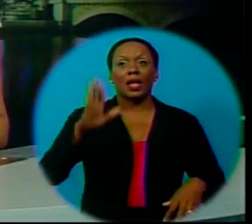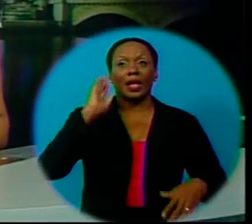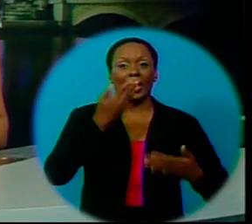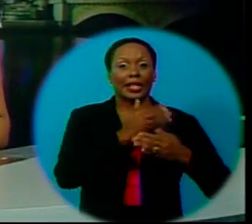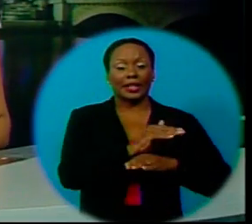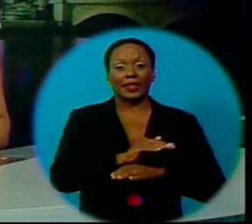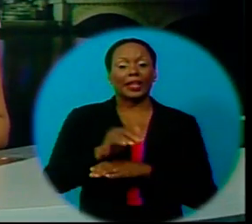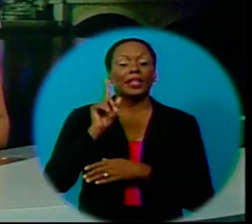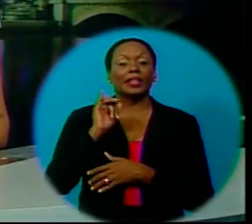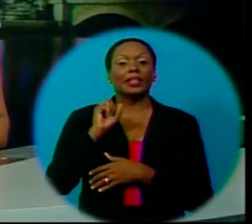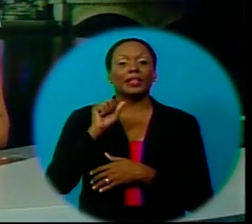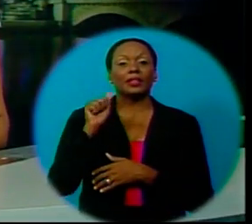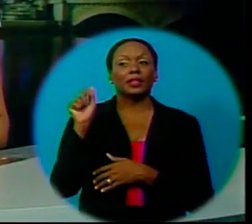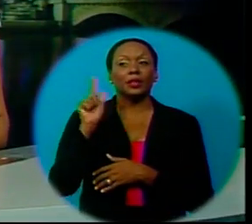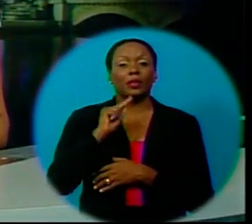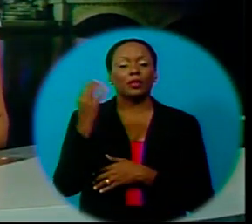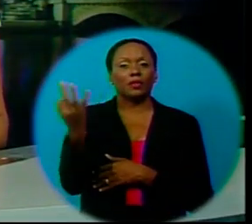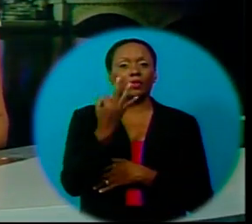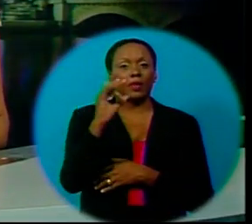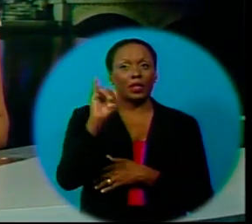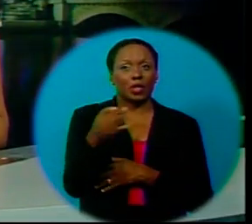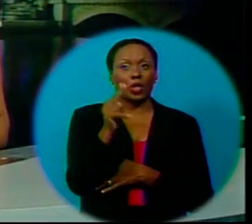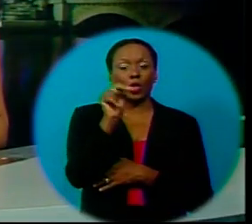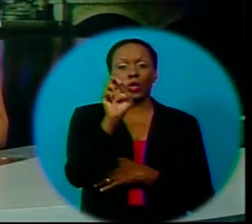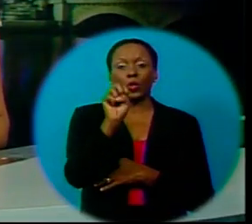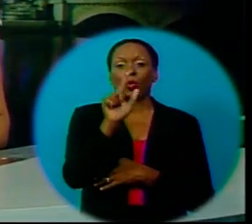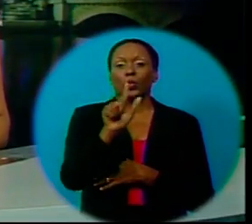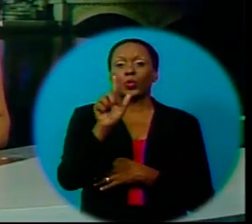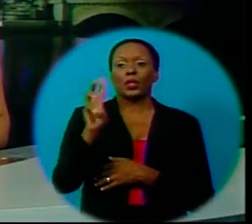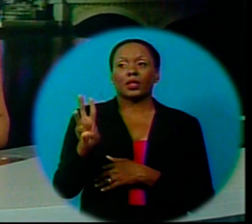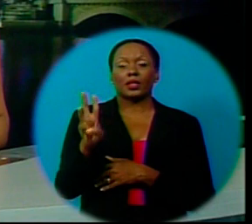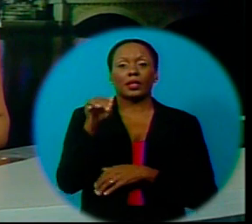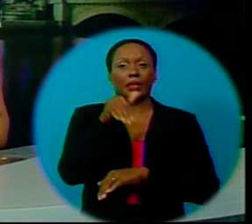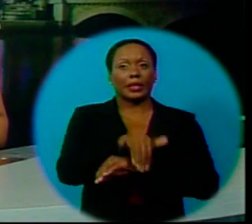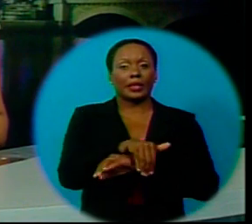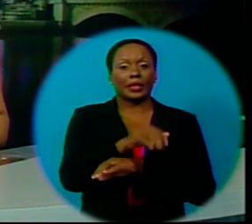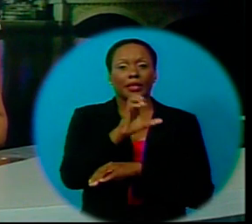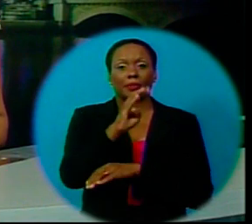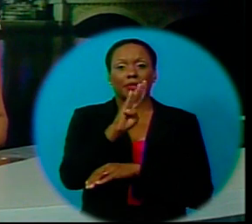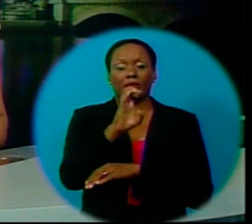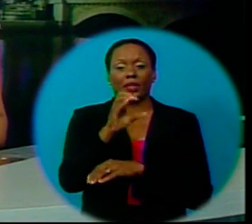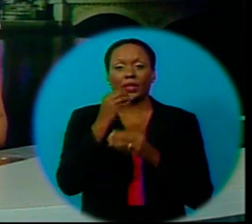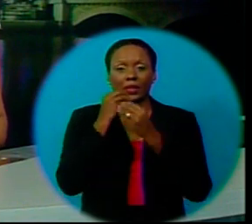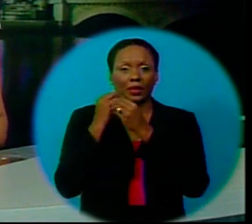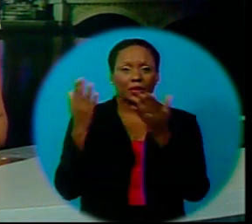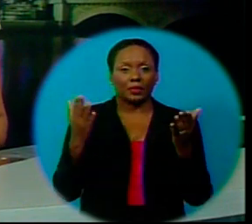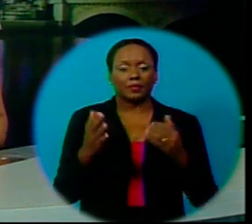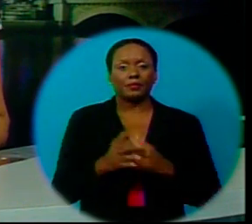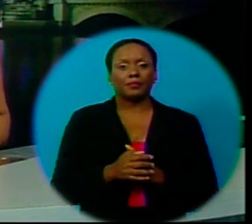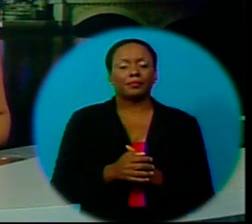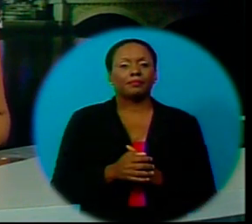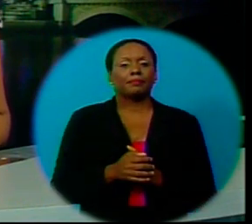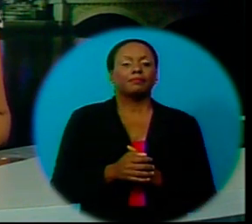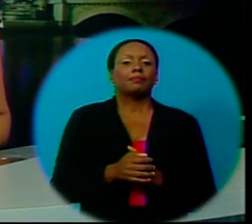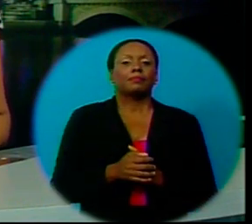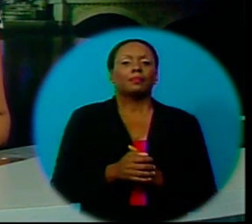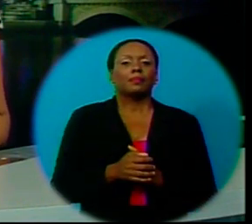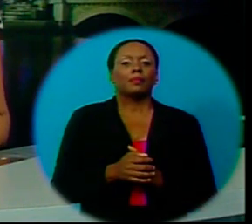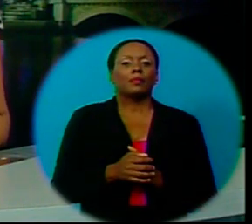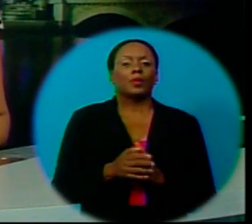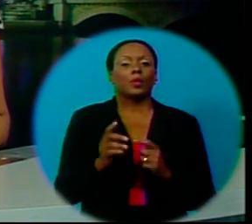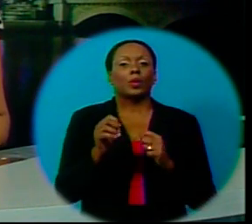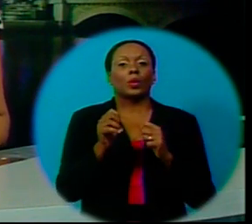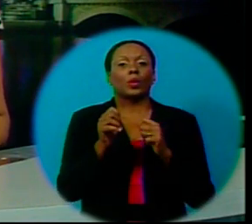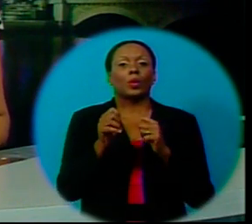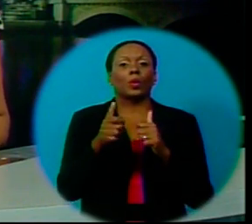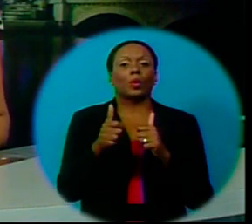And a very good evening to you. I'm Lisa Lloyd with the Friday, June 26th edition of the CBC Evening News in our top story. Quick action by a